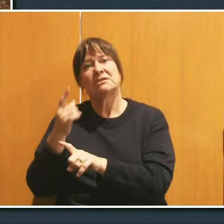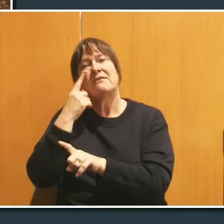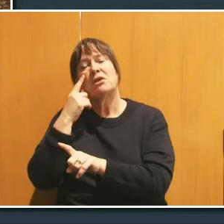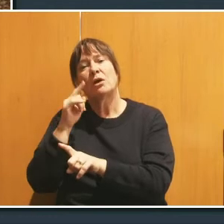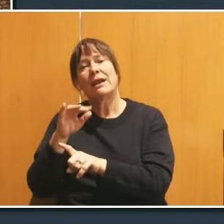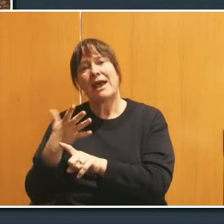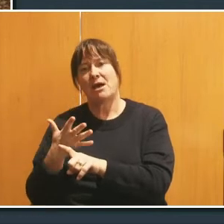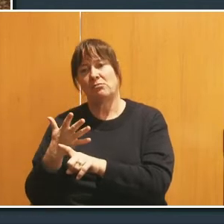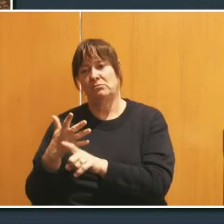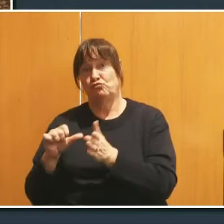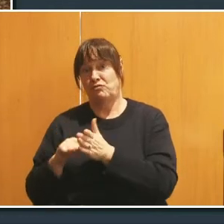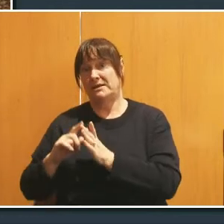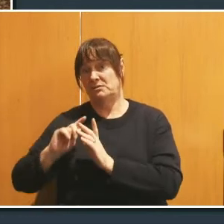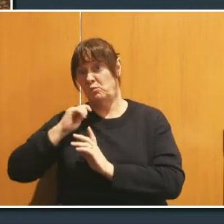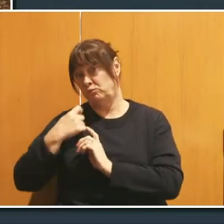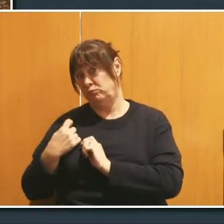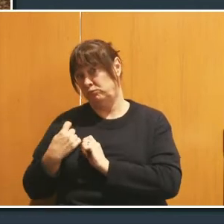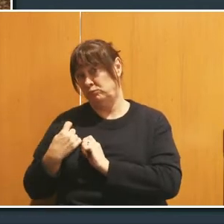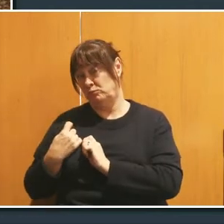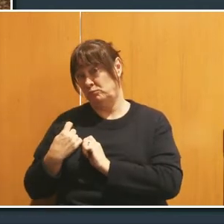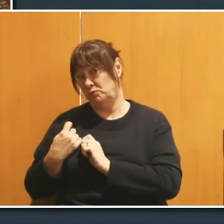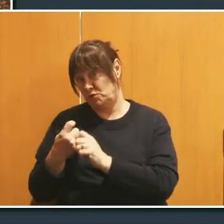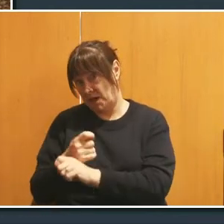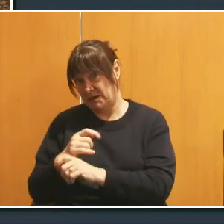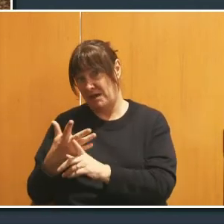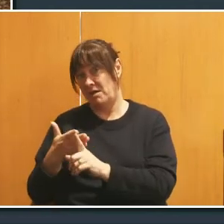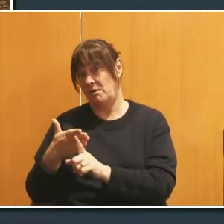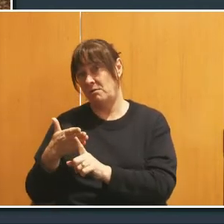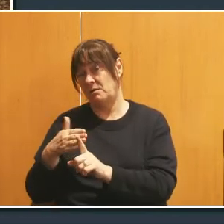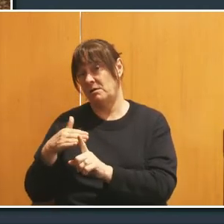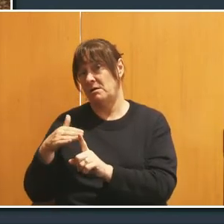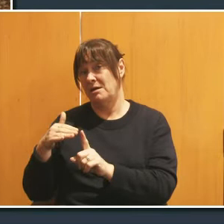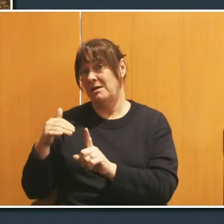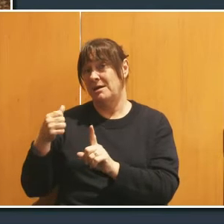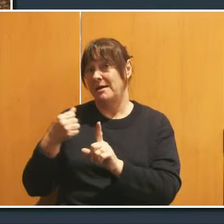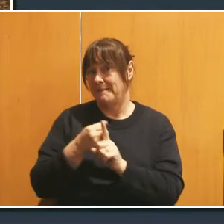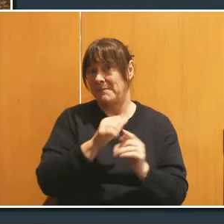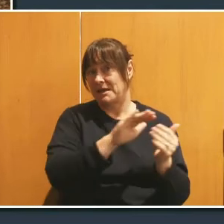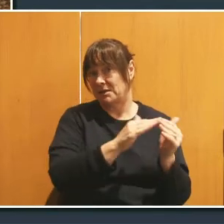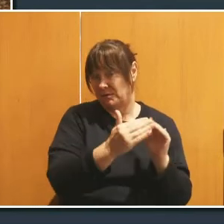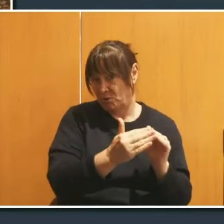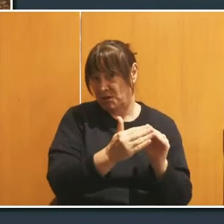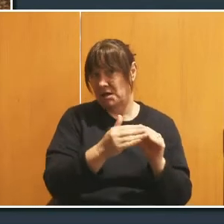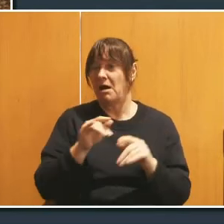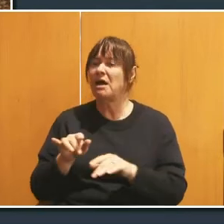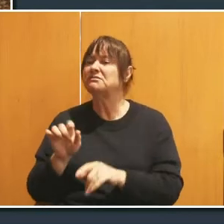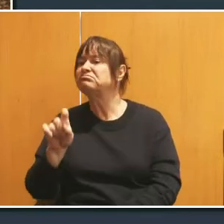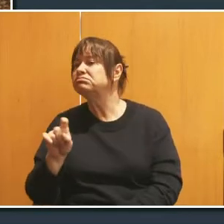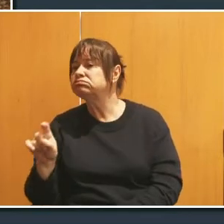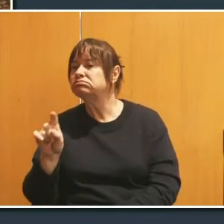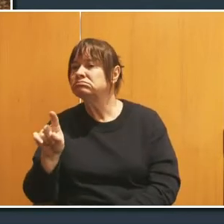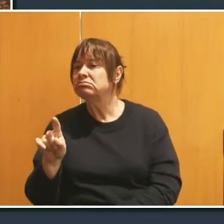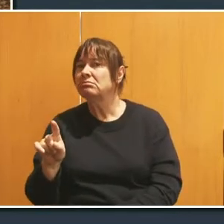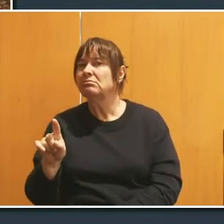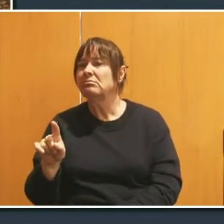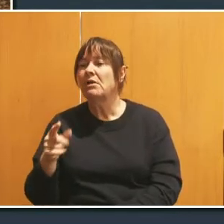how some of the rates changes were going to affect our various communities. I noted that up where I live,